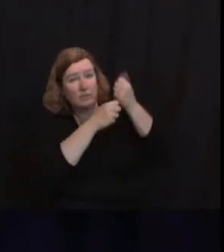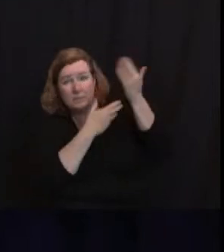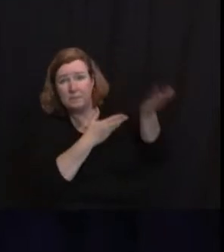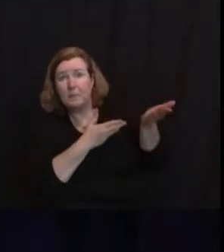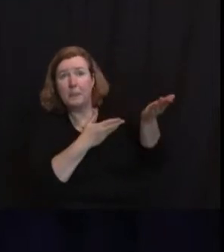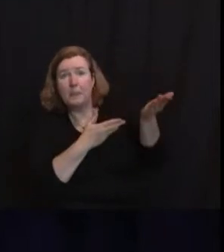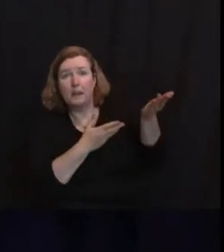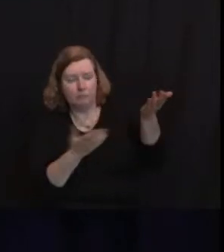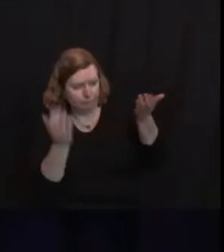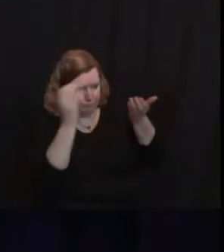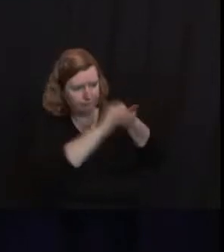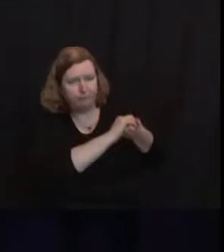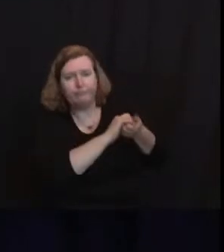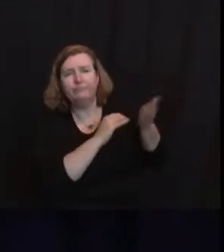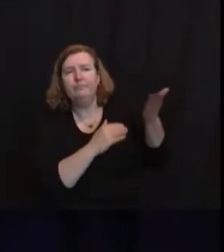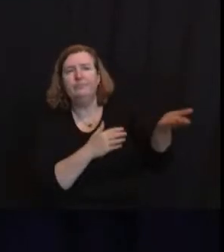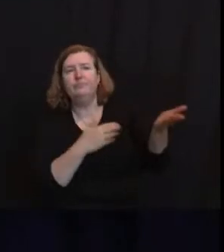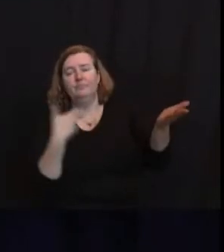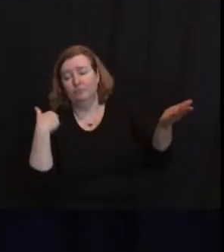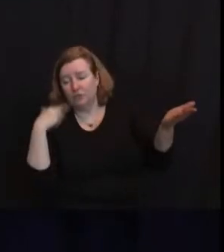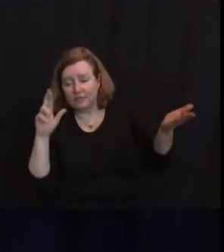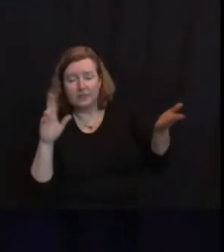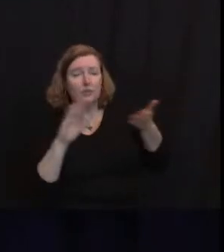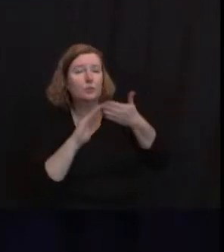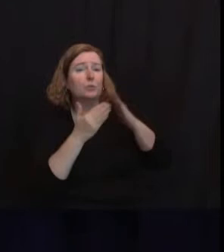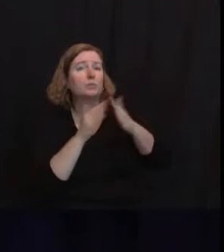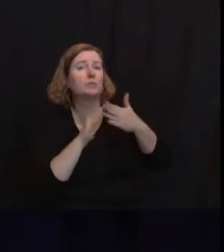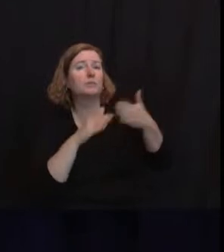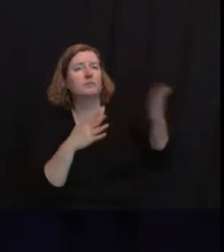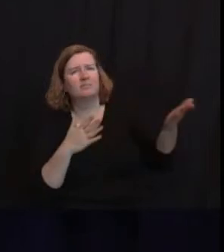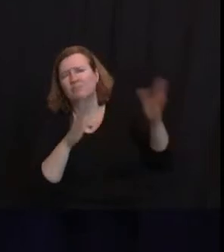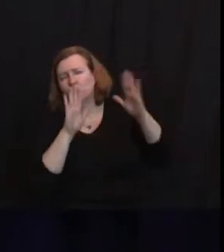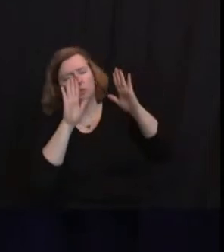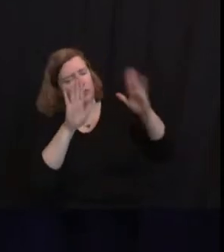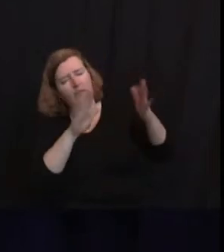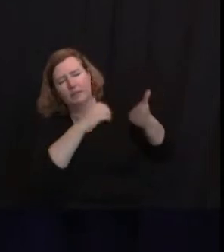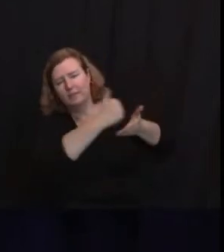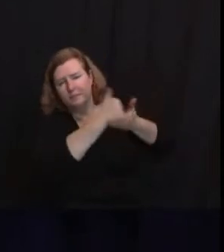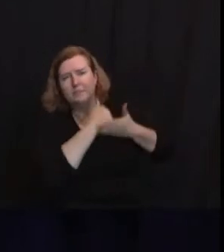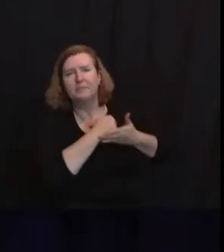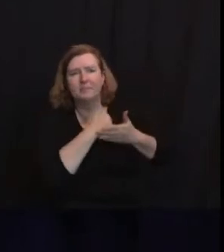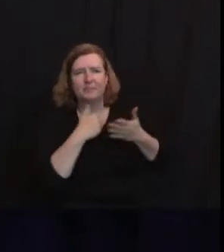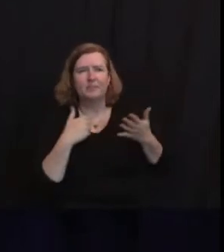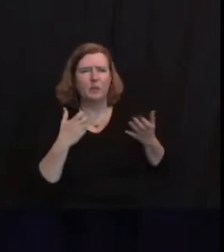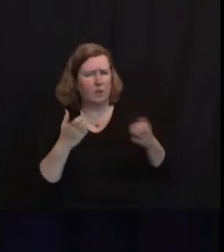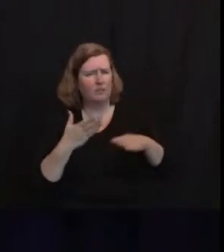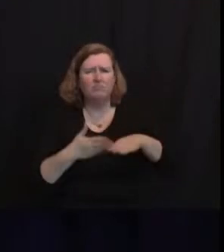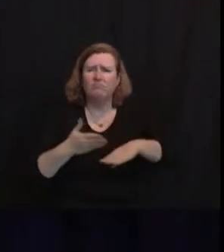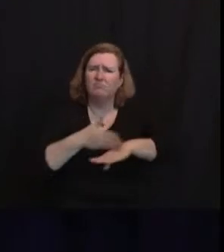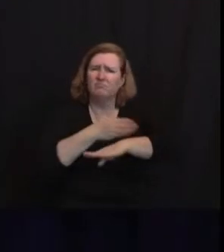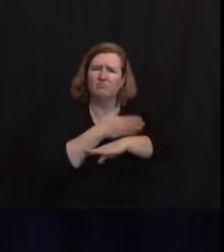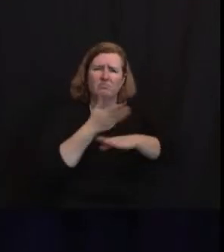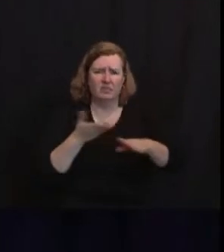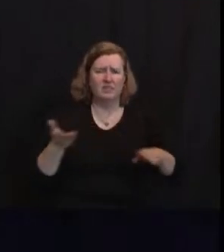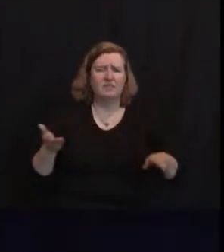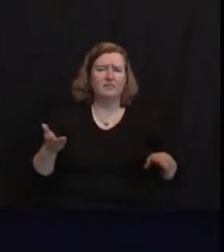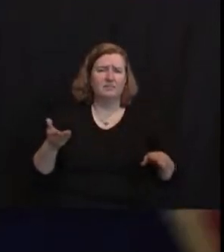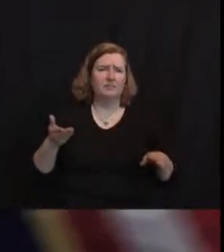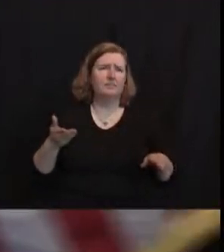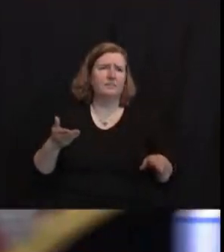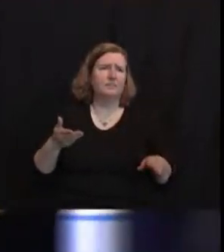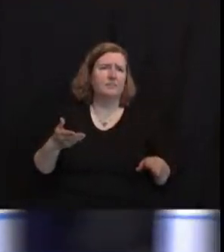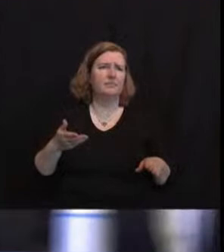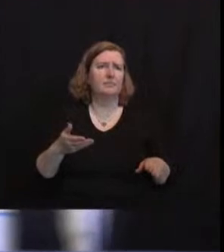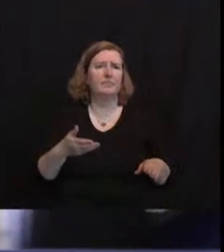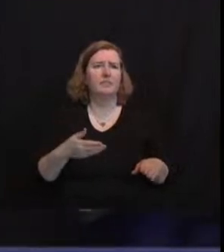communities, and they've been wonderful standing up with us to improve. Amen. Pat's got one other angle here,